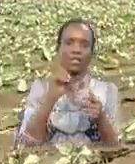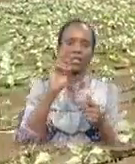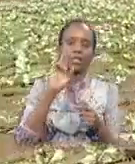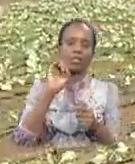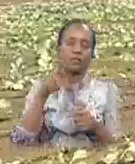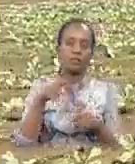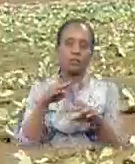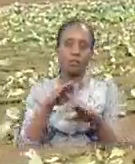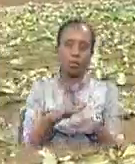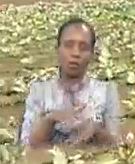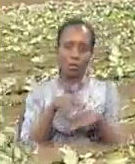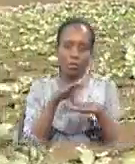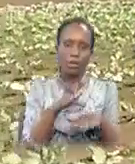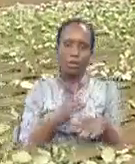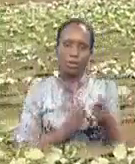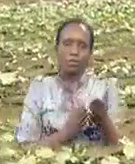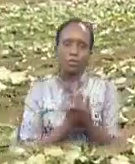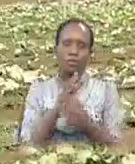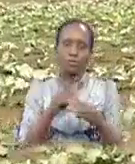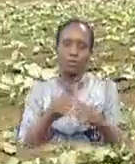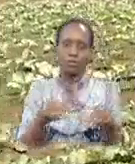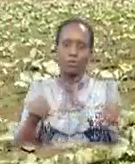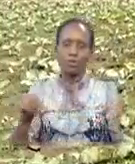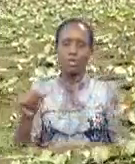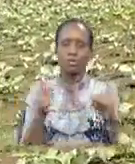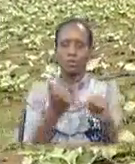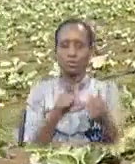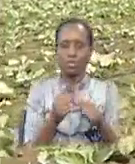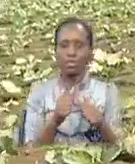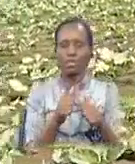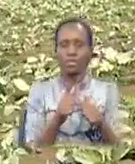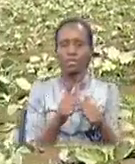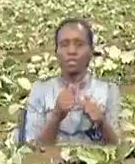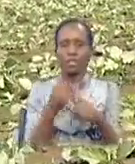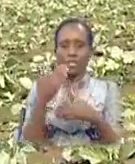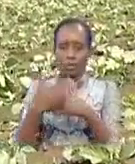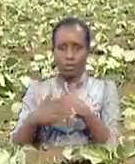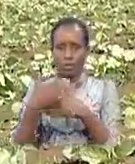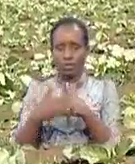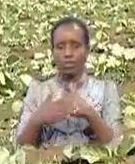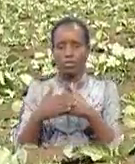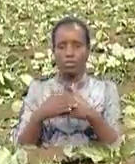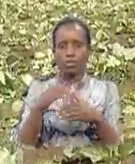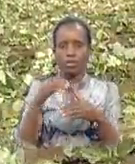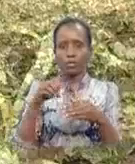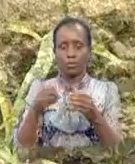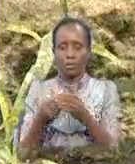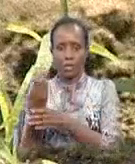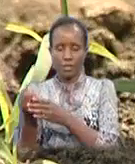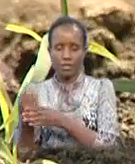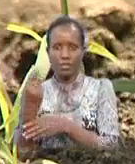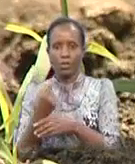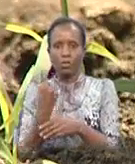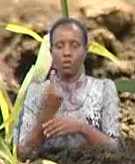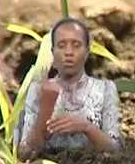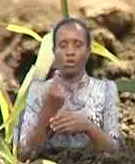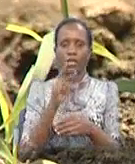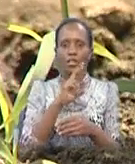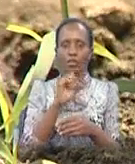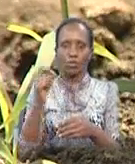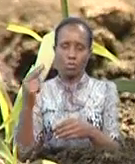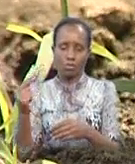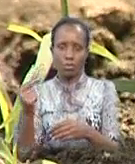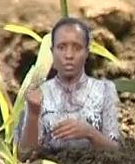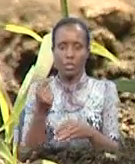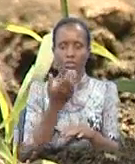the soil through emitters and drippers, which are located close to the plant. Only the immediate root zone of each